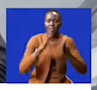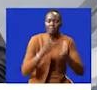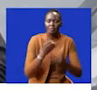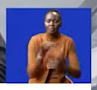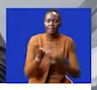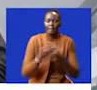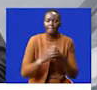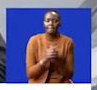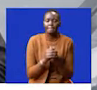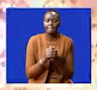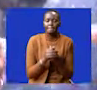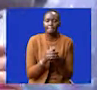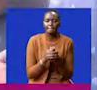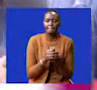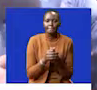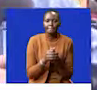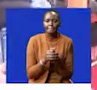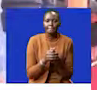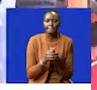opogore opogore.